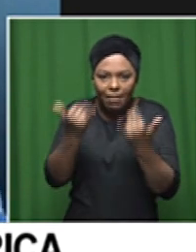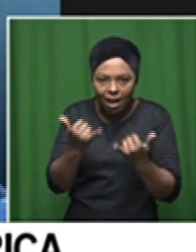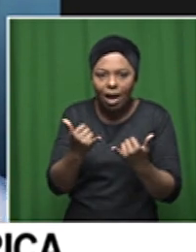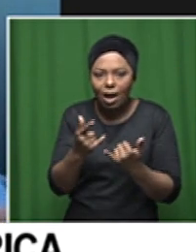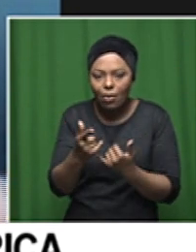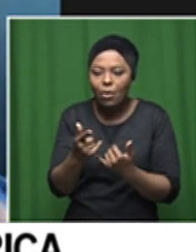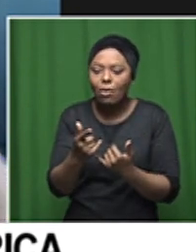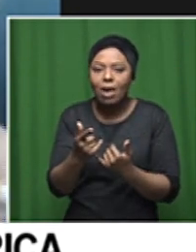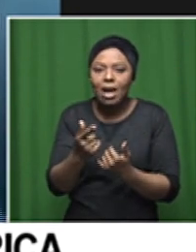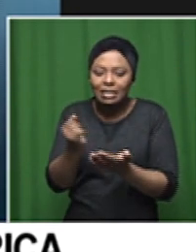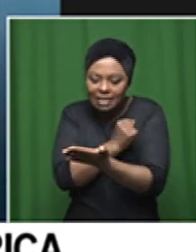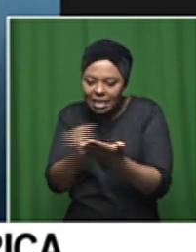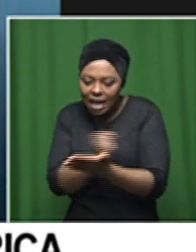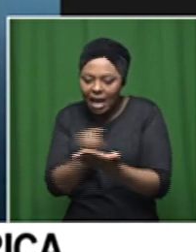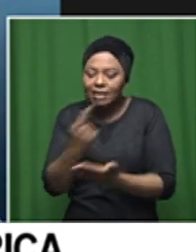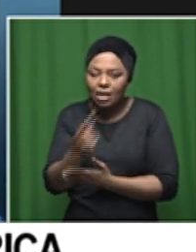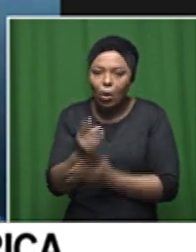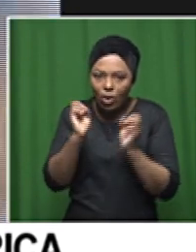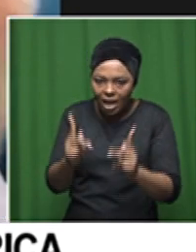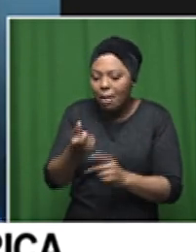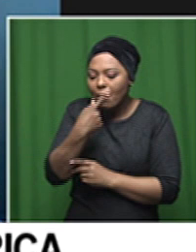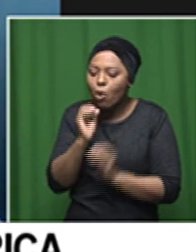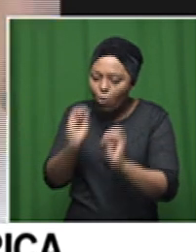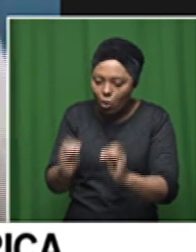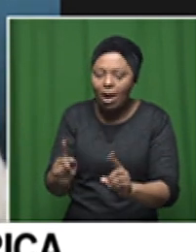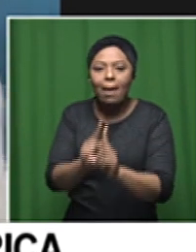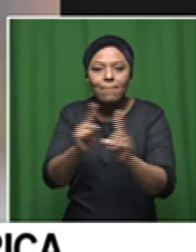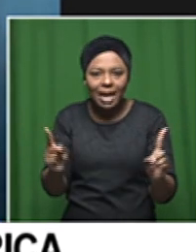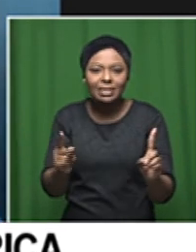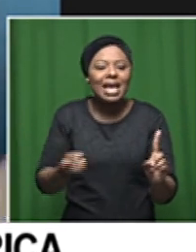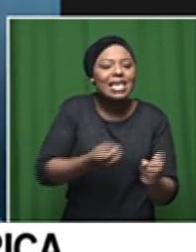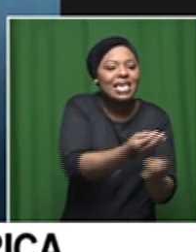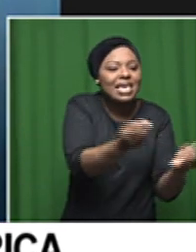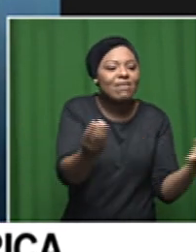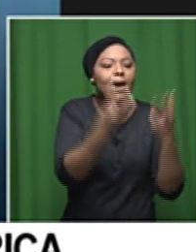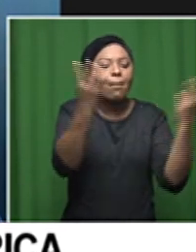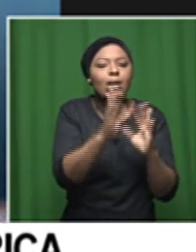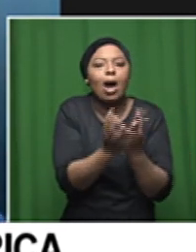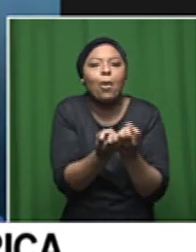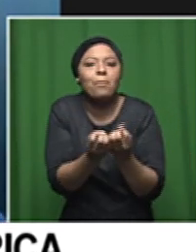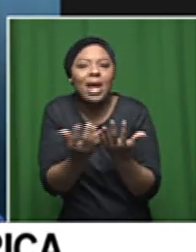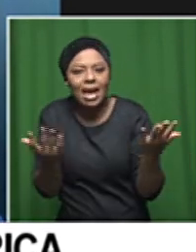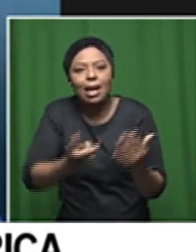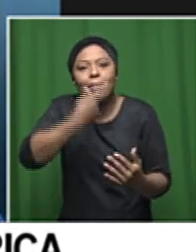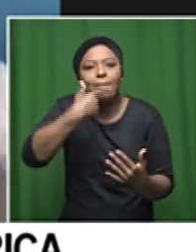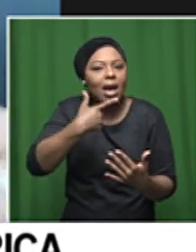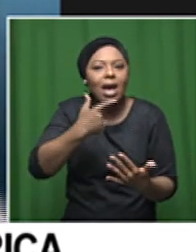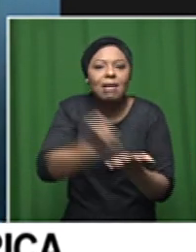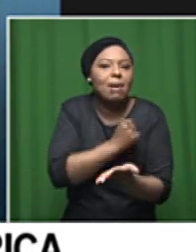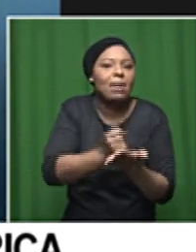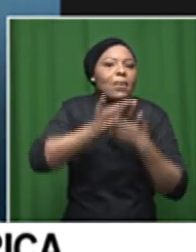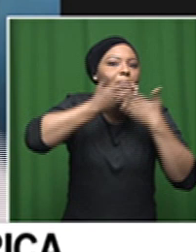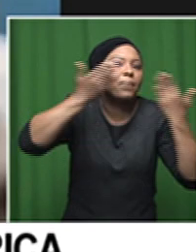been distributed to patients. That was meant to monitor exactly availability